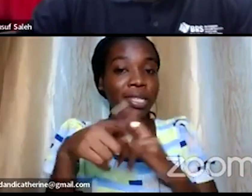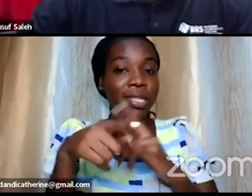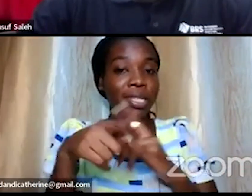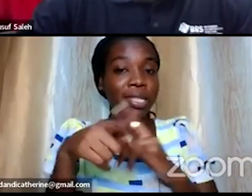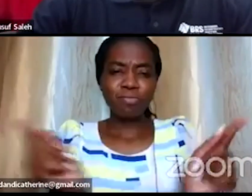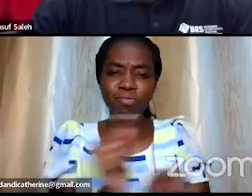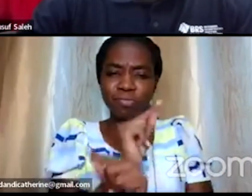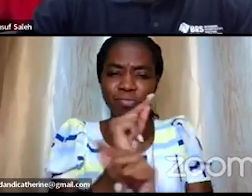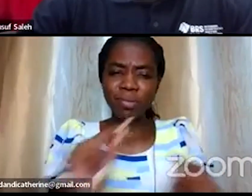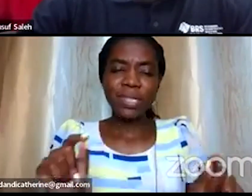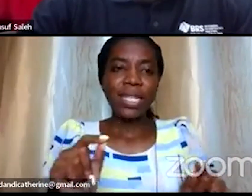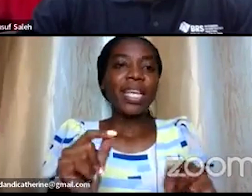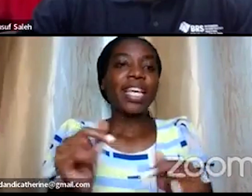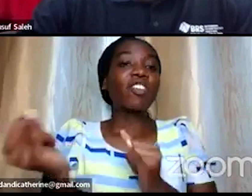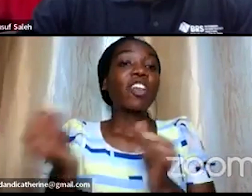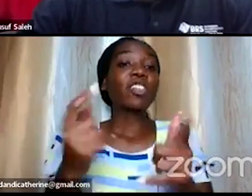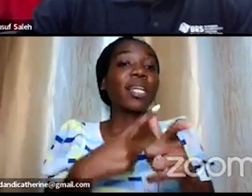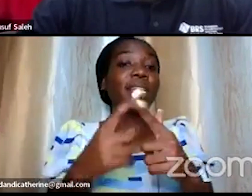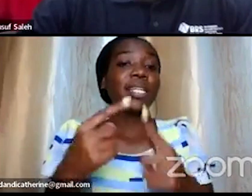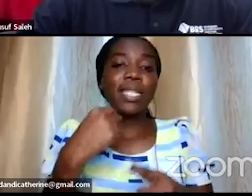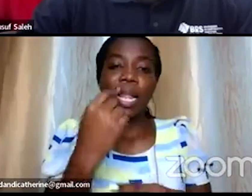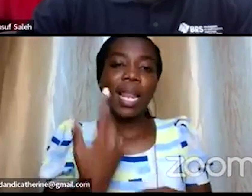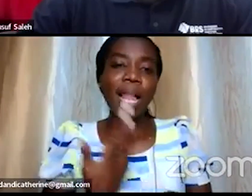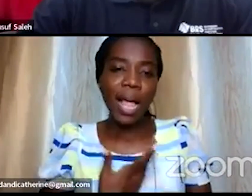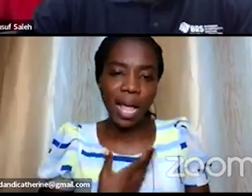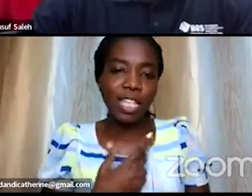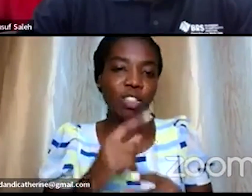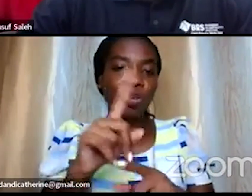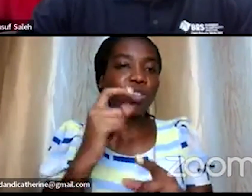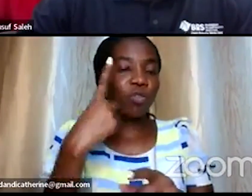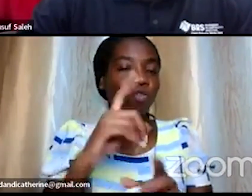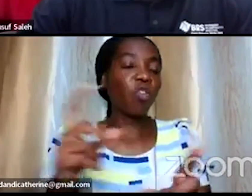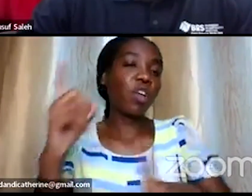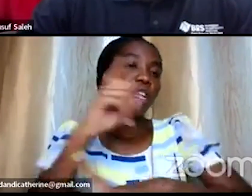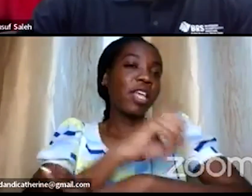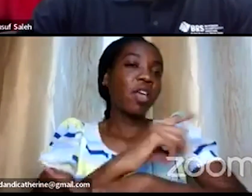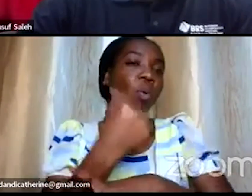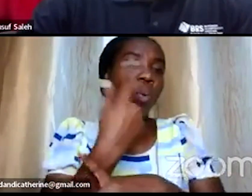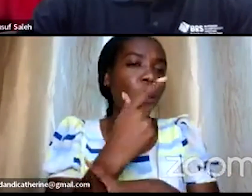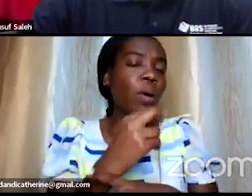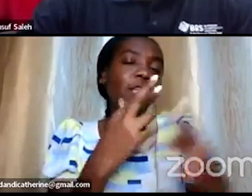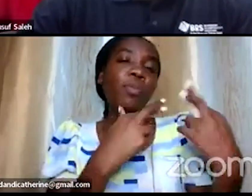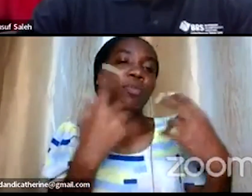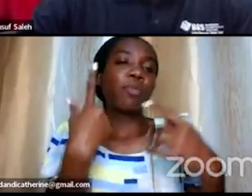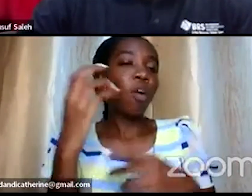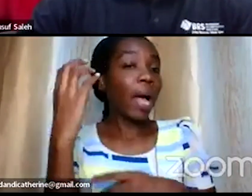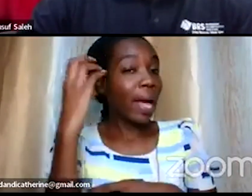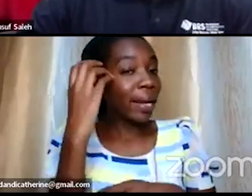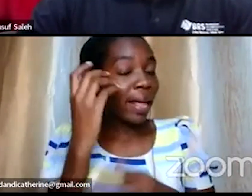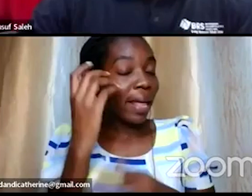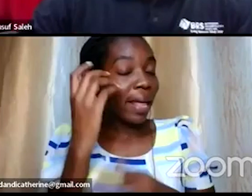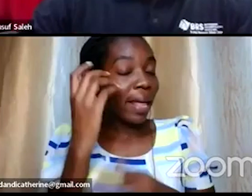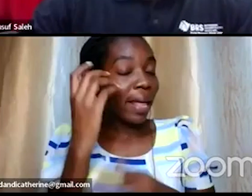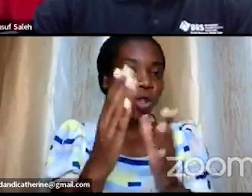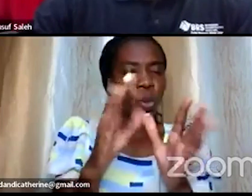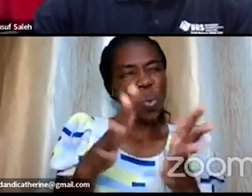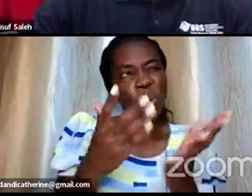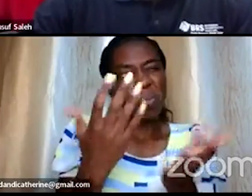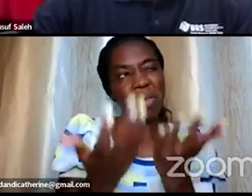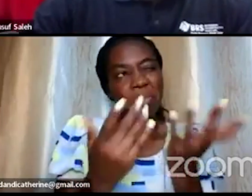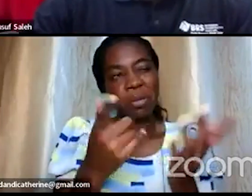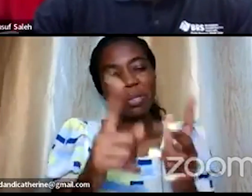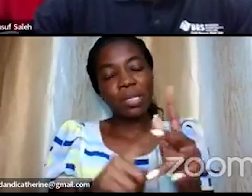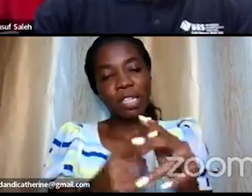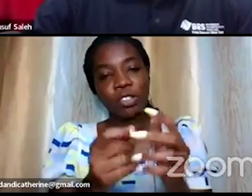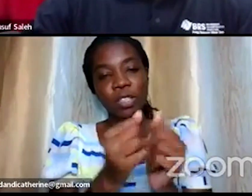introduction, and also tell us the question of the day. Who is responsible for your career growth? And maybe we can start off with